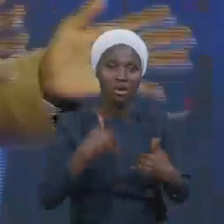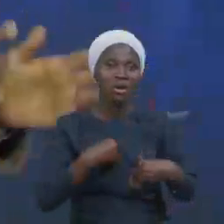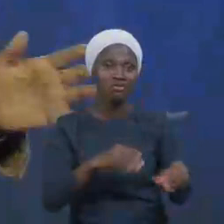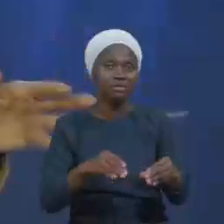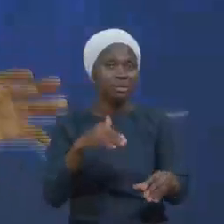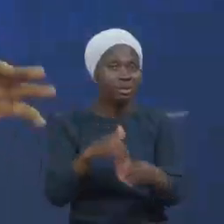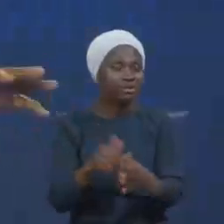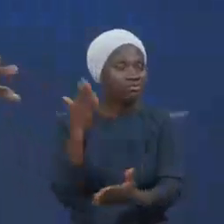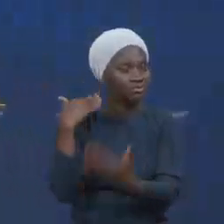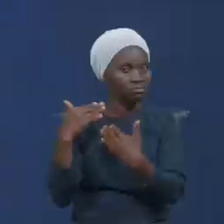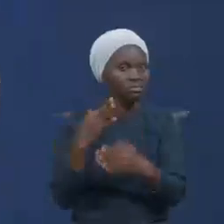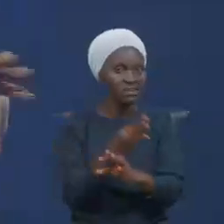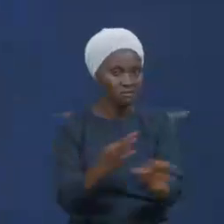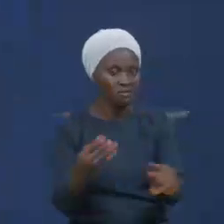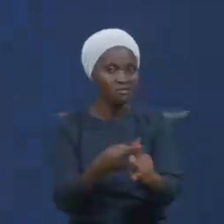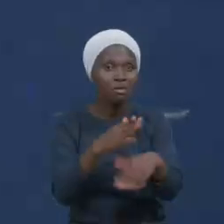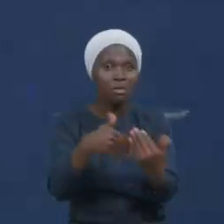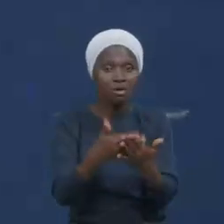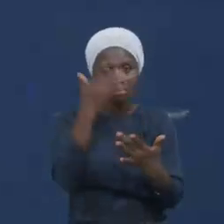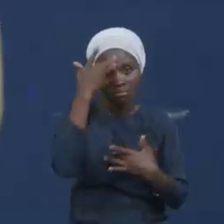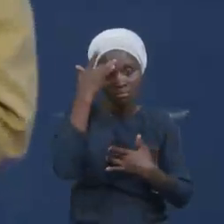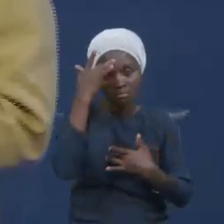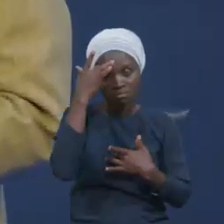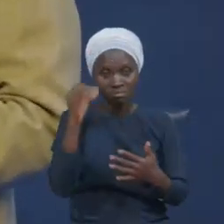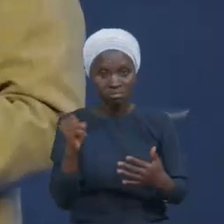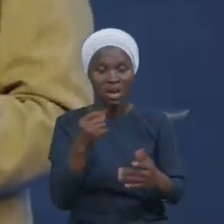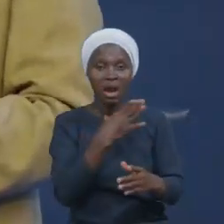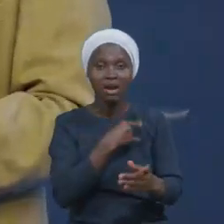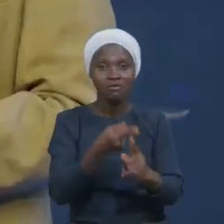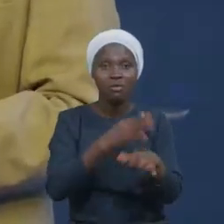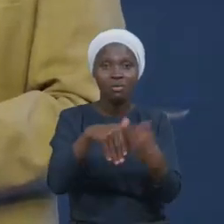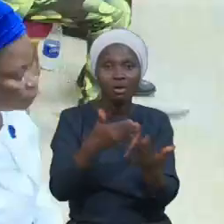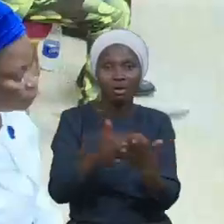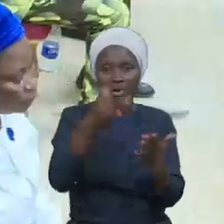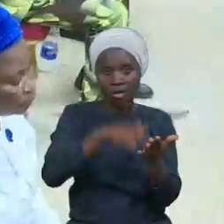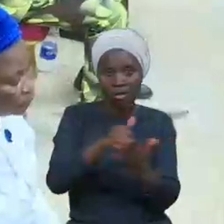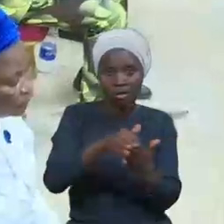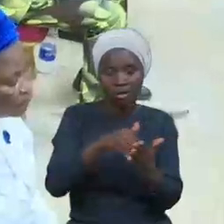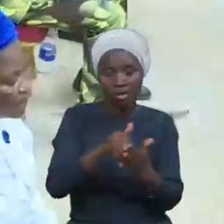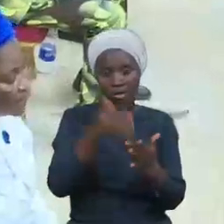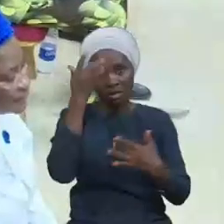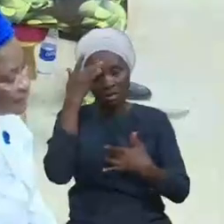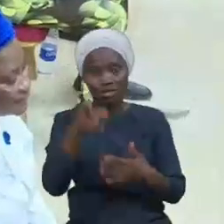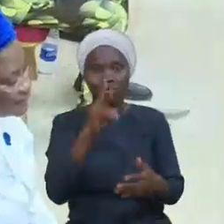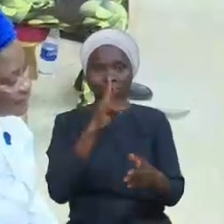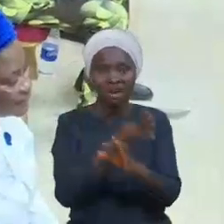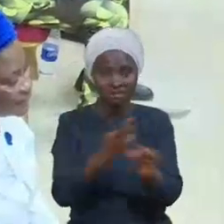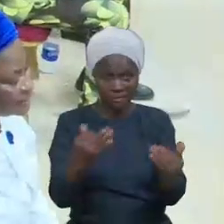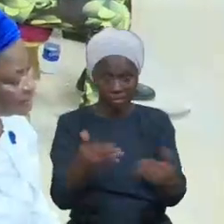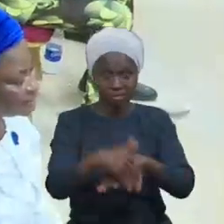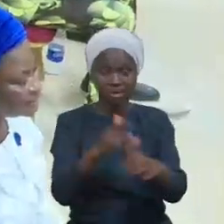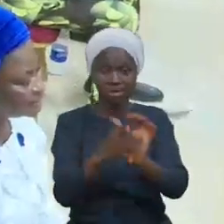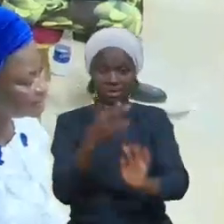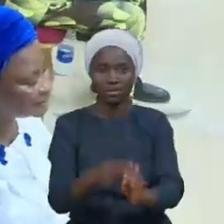all sicknesses and all infirmities. Free. You're free tonight. Freedom